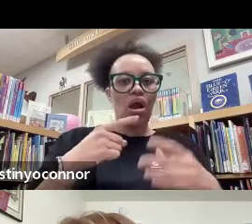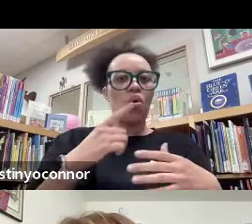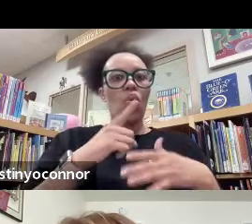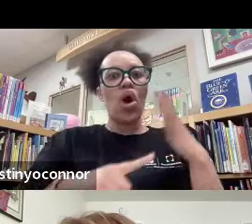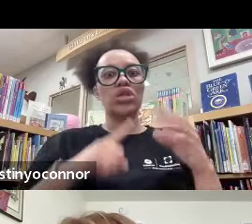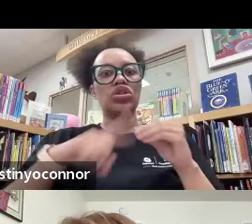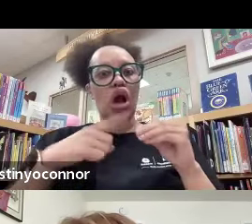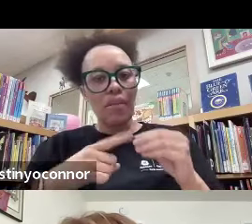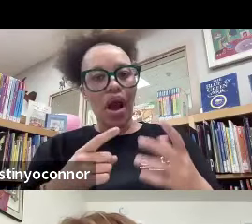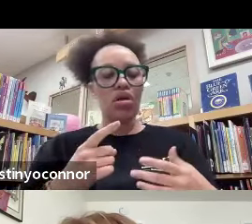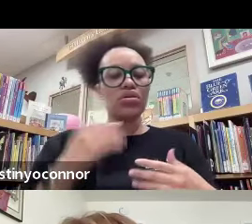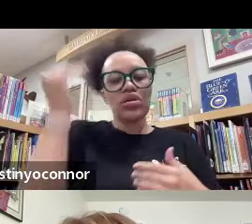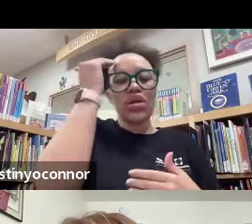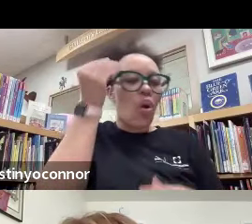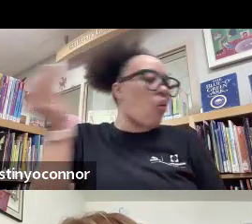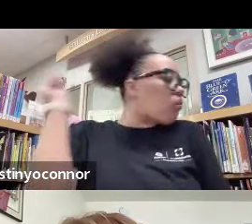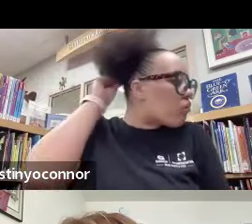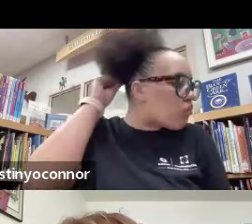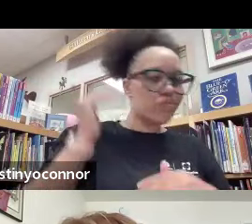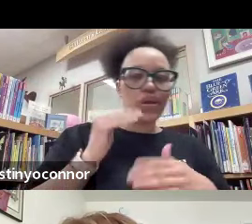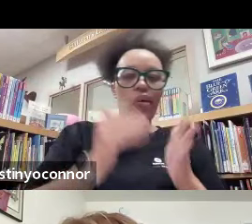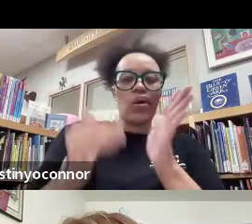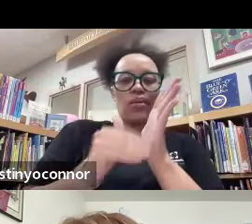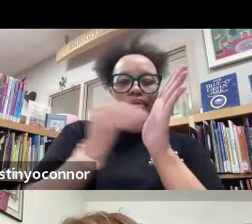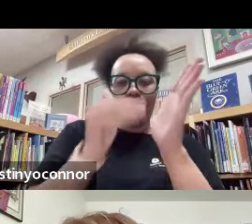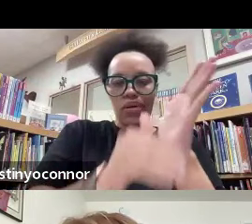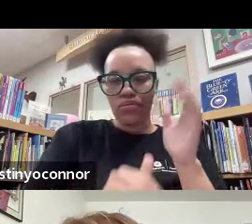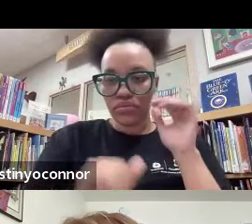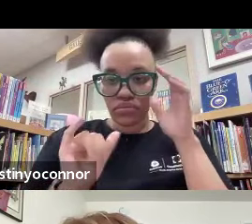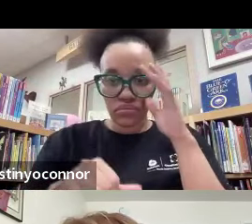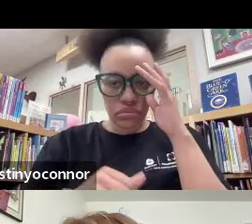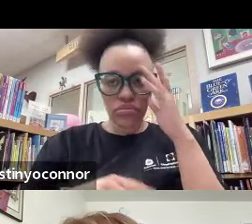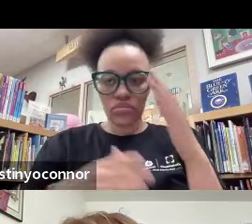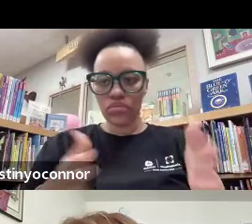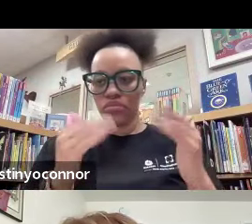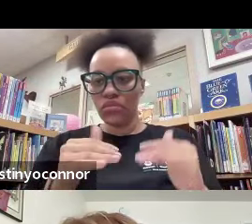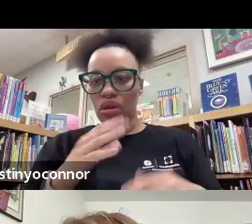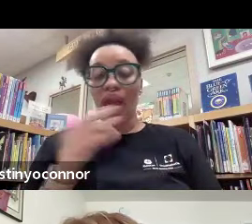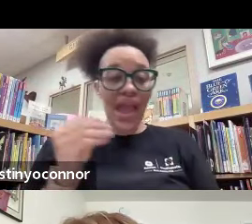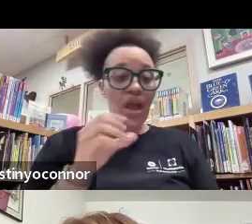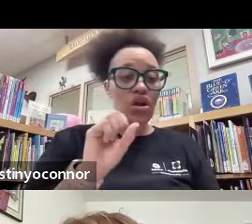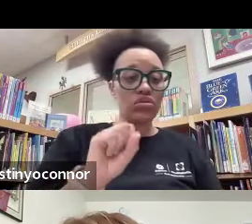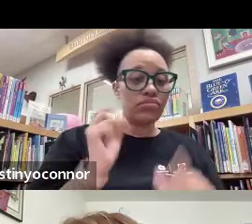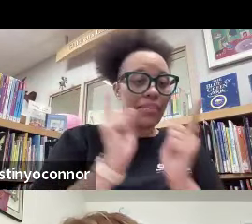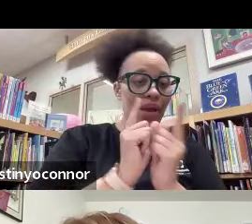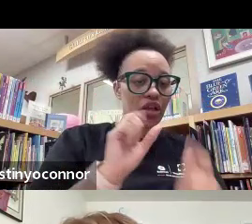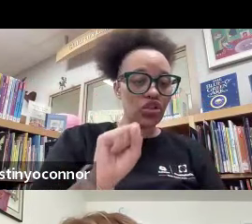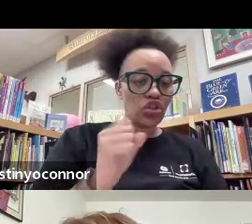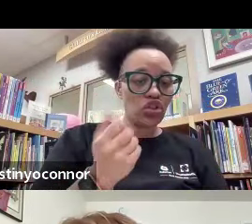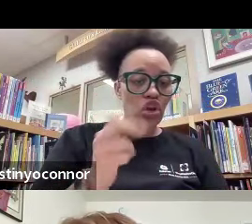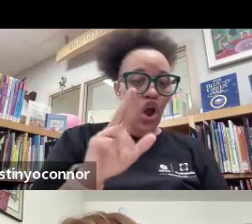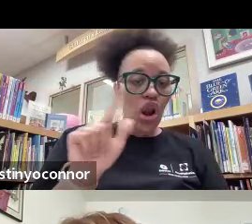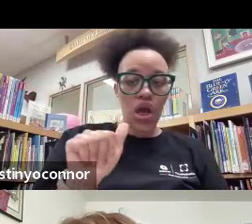you and help you think about, you know, it's just something to keep in mind if you need it as it comes